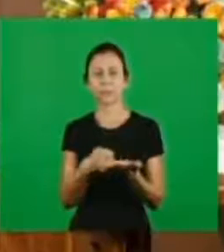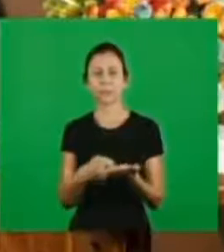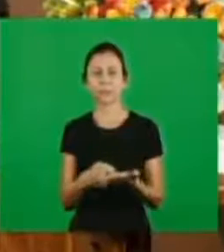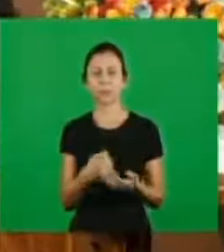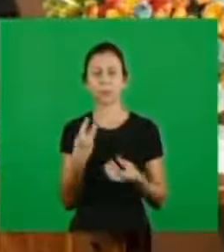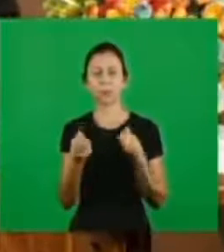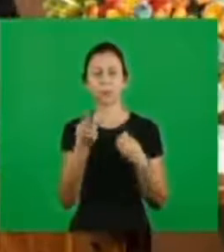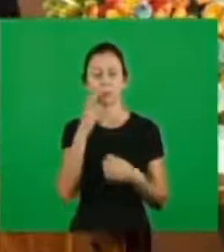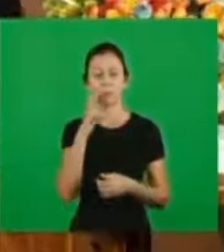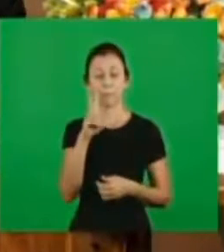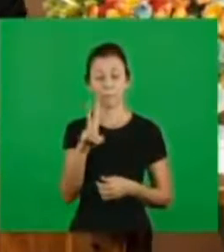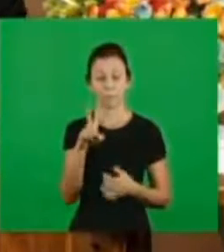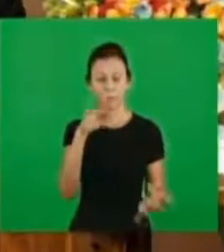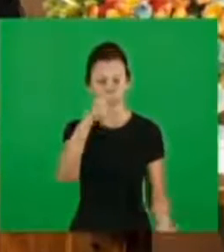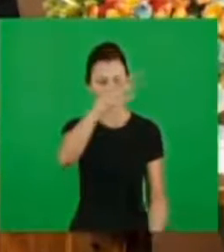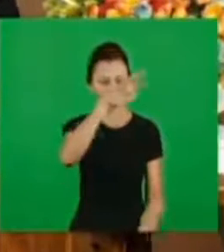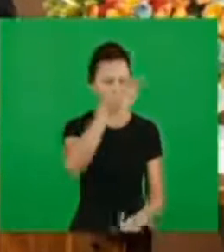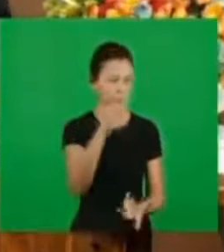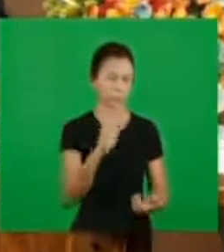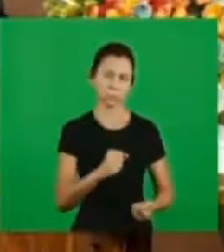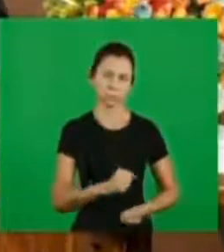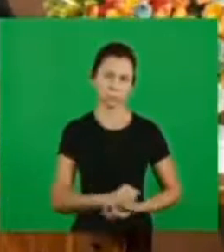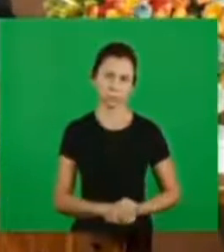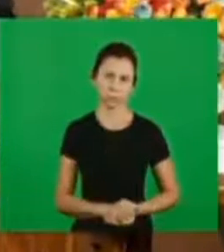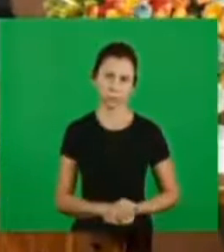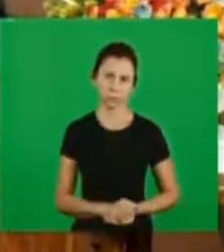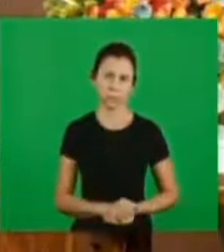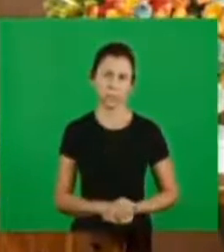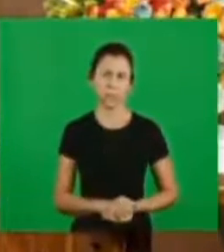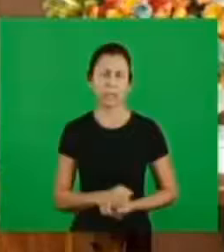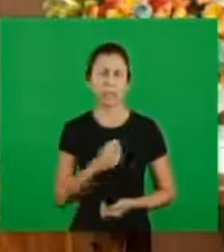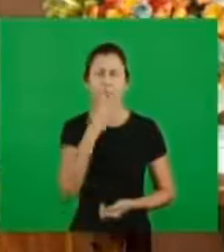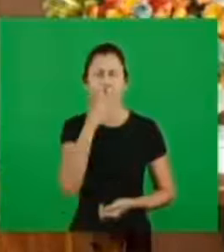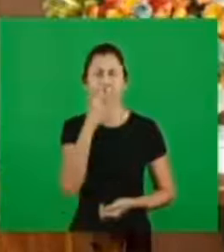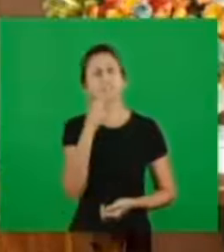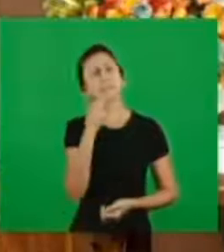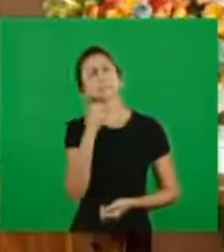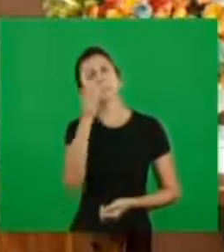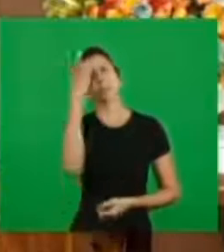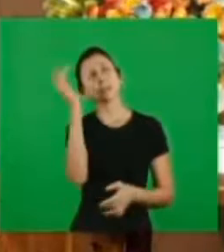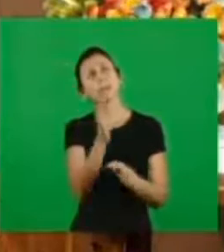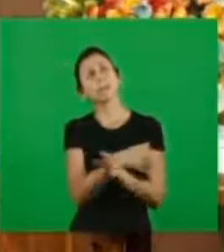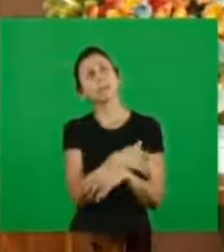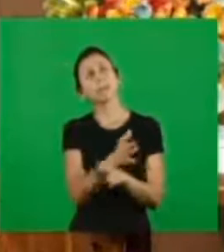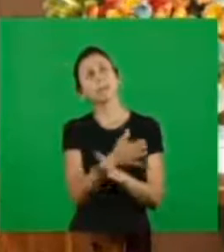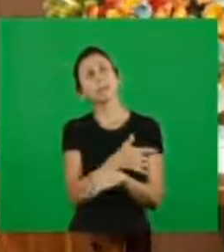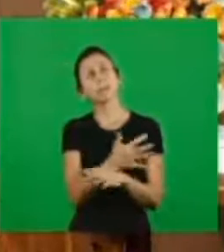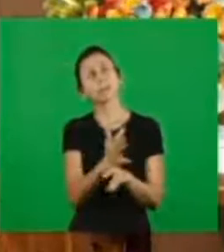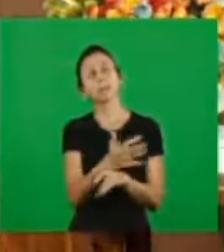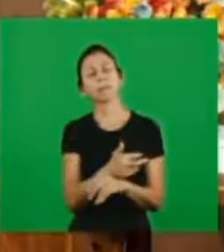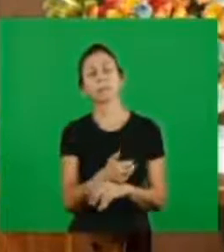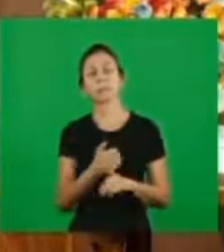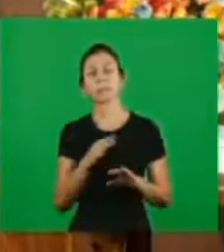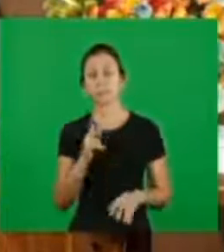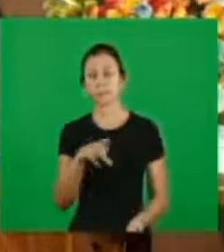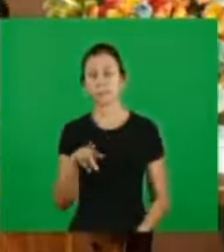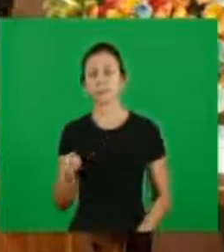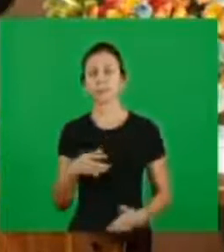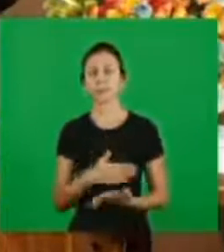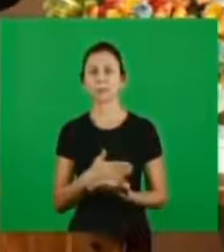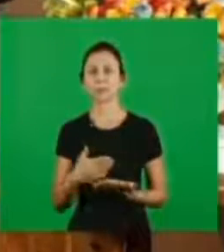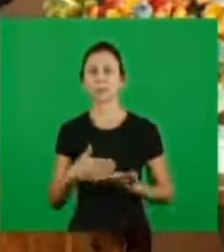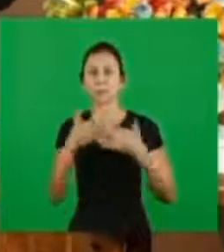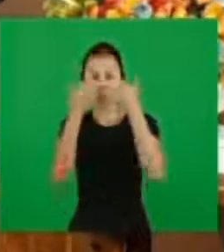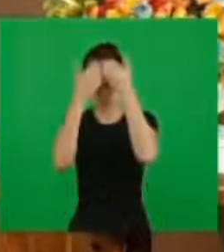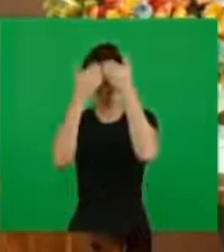Like I see the world, my brethren, the world is not seeing the world in the way they need to see. So the teachers, they began,